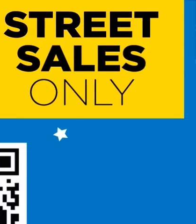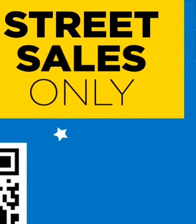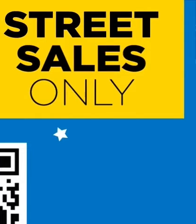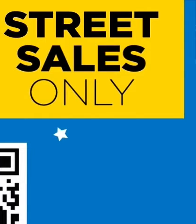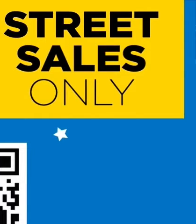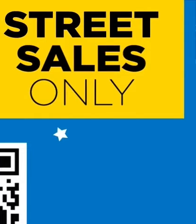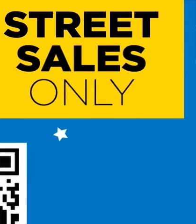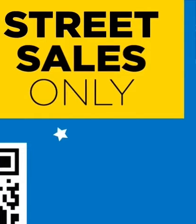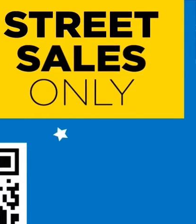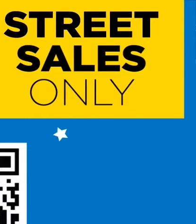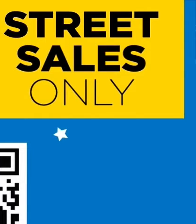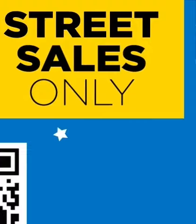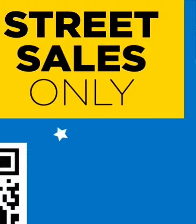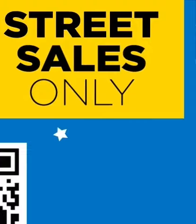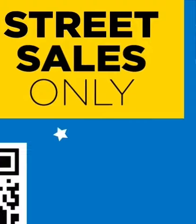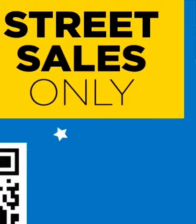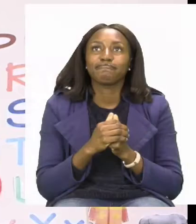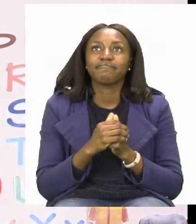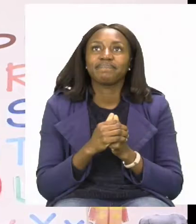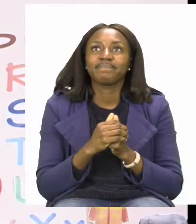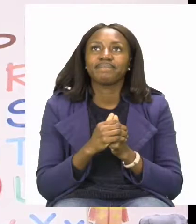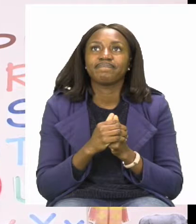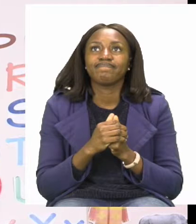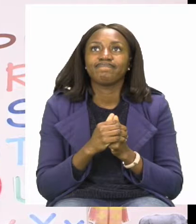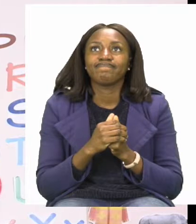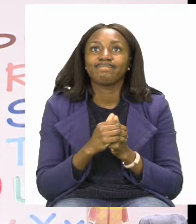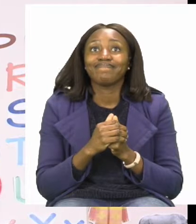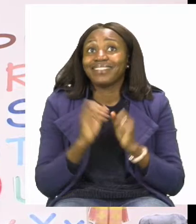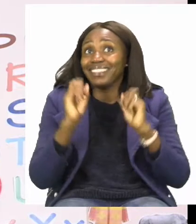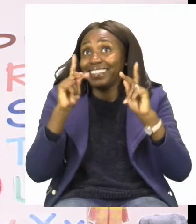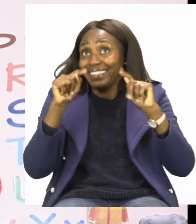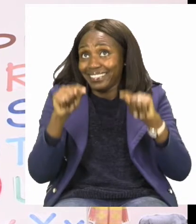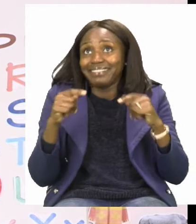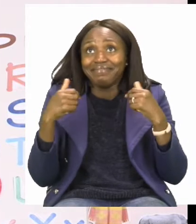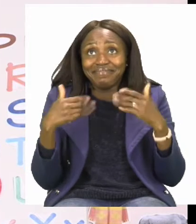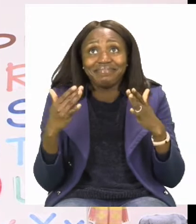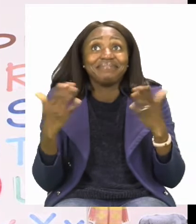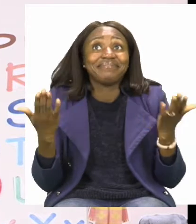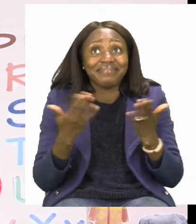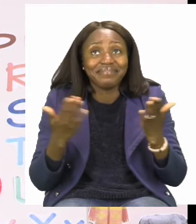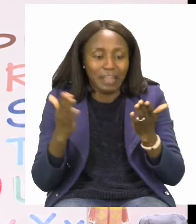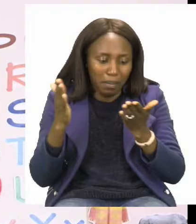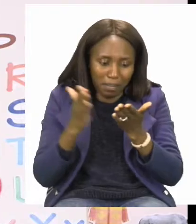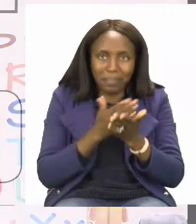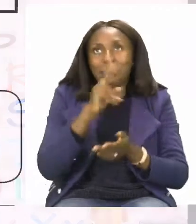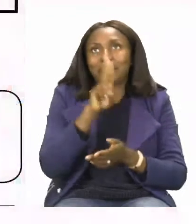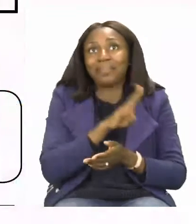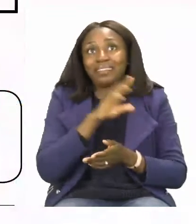other fun activities with Zoe and Zoshi. Boys and girls, let us start our lesson on page